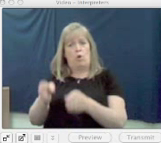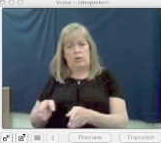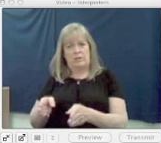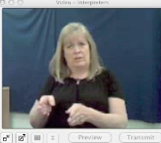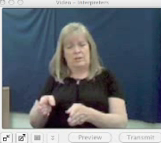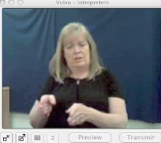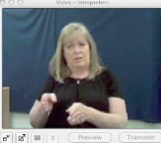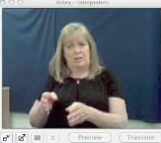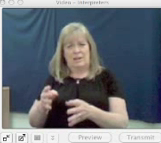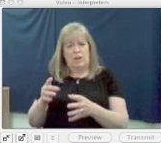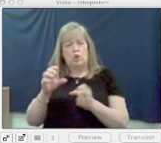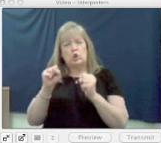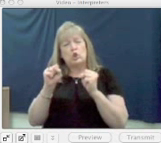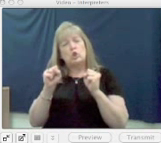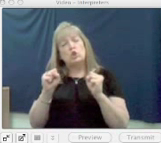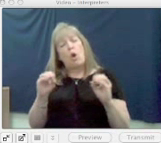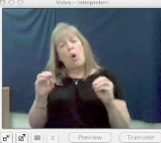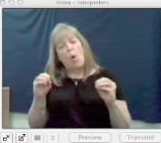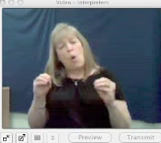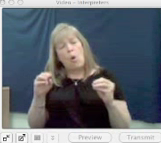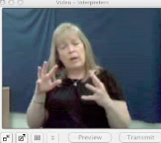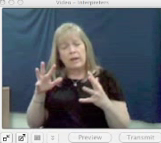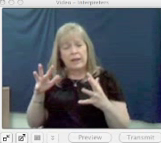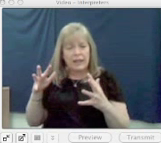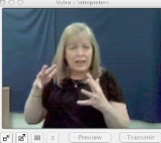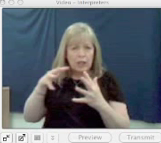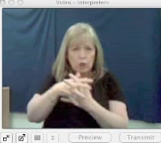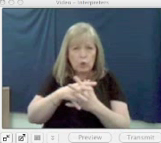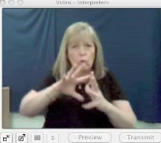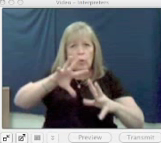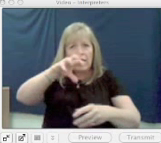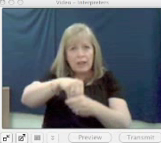profession integrated into the gamut